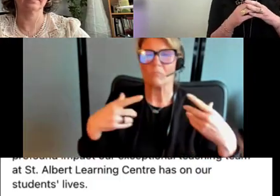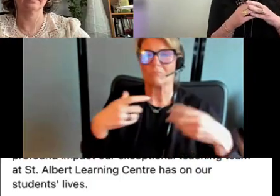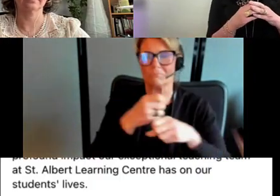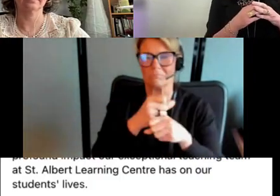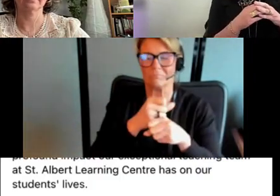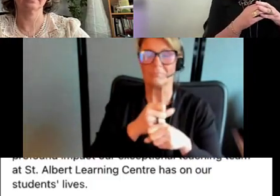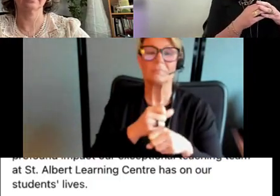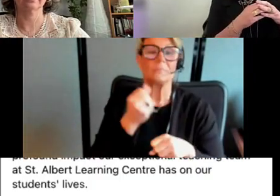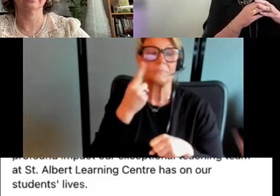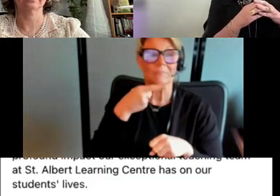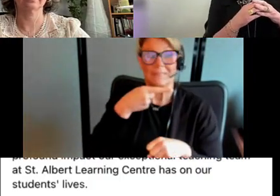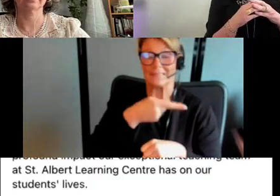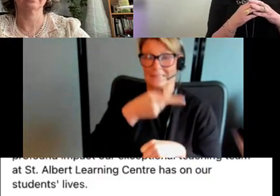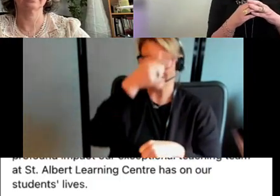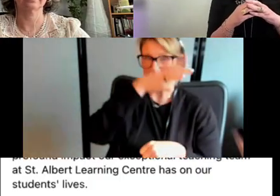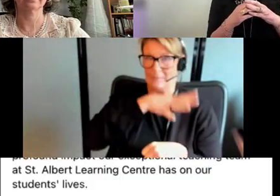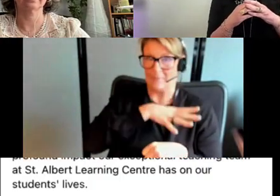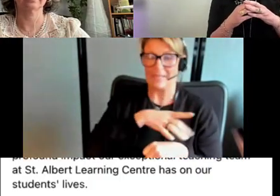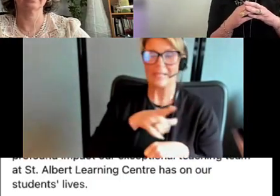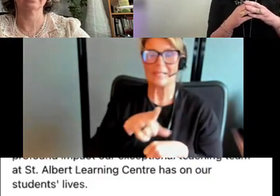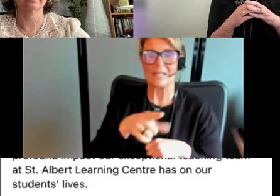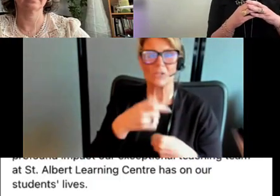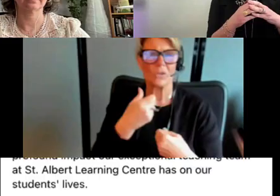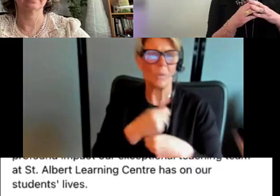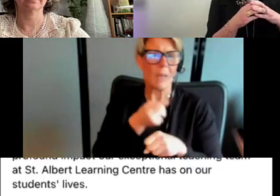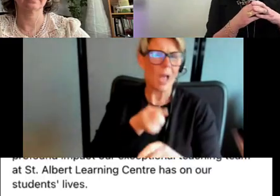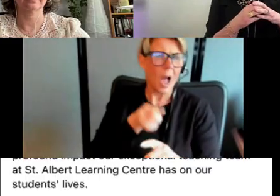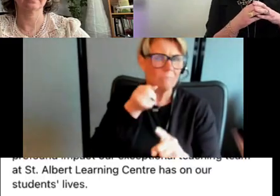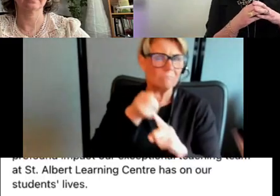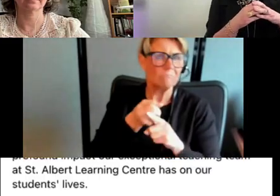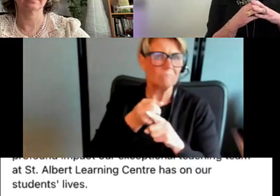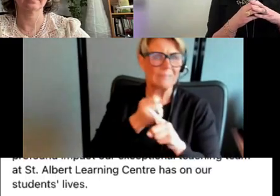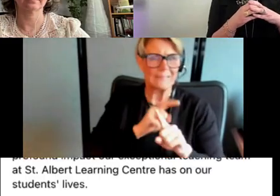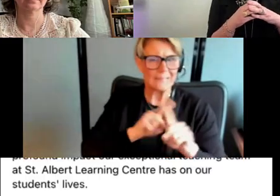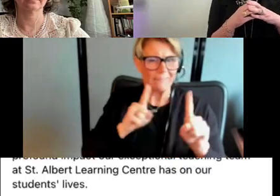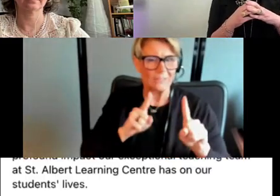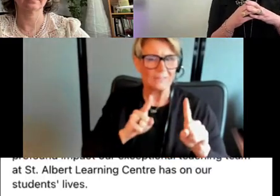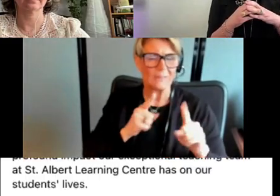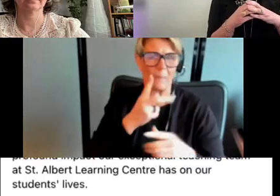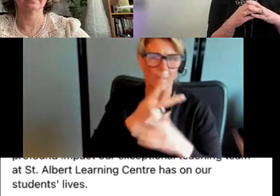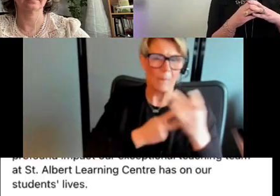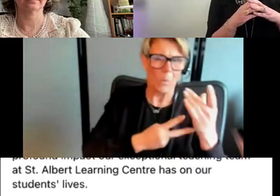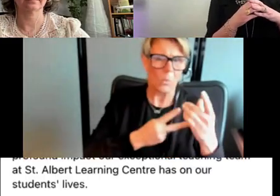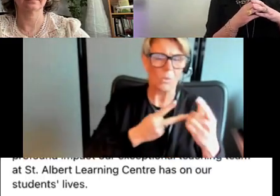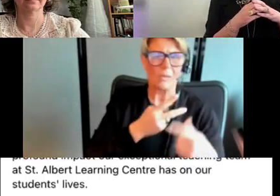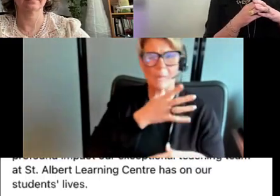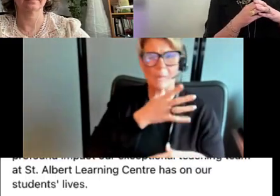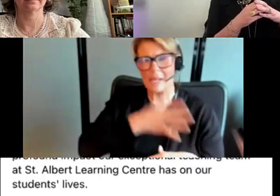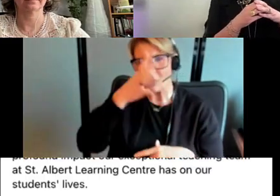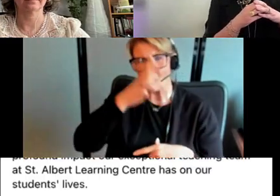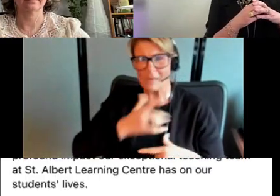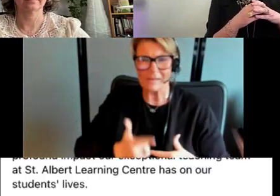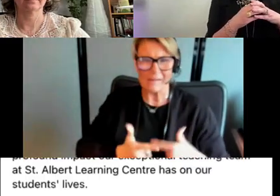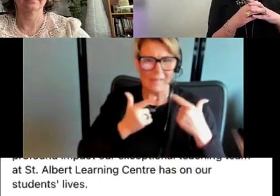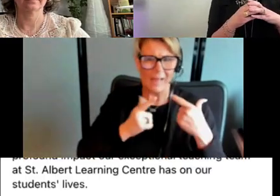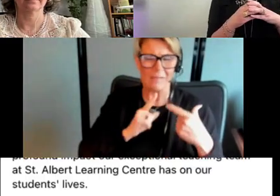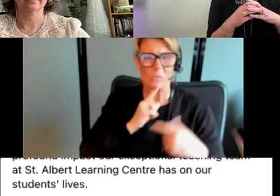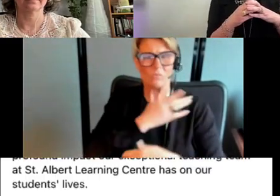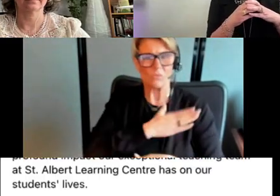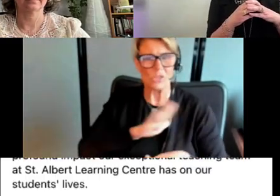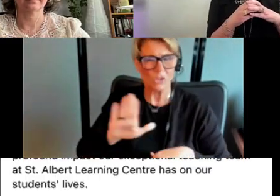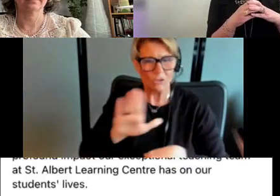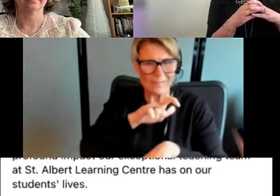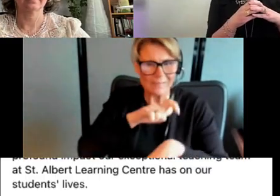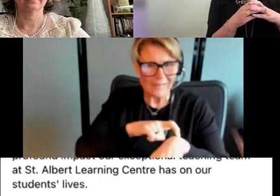it's a he, says, you're making such a difference to both men and women. I would just want you to know that we appreciate your time and